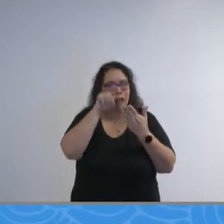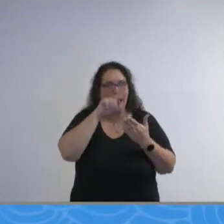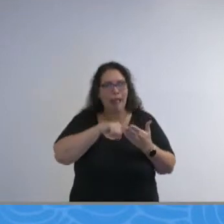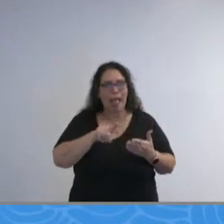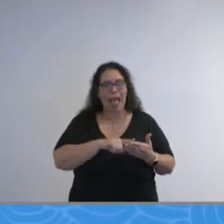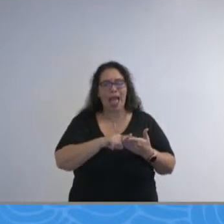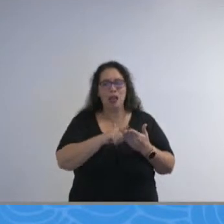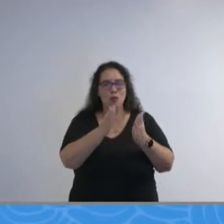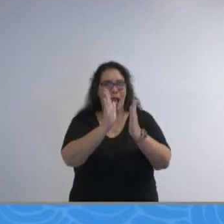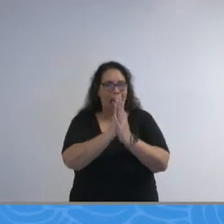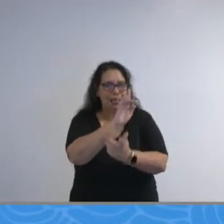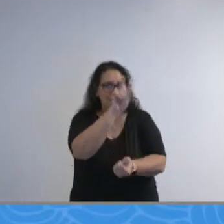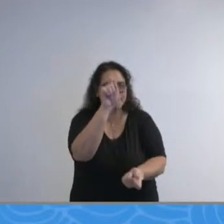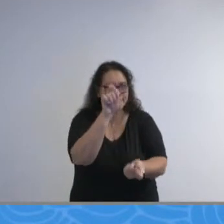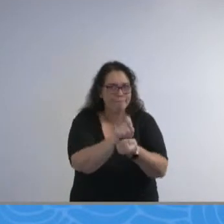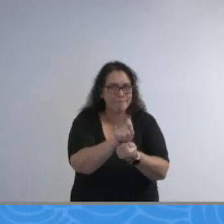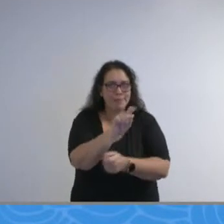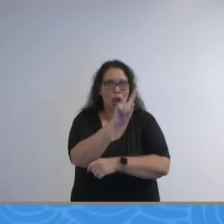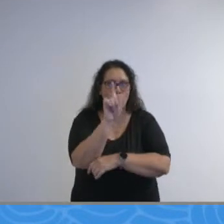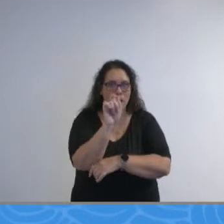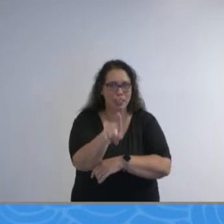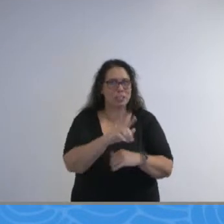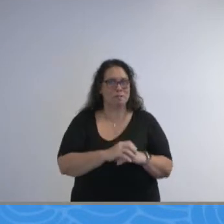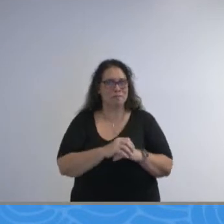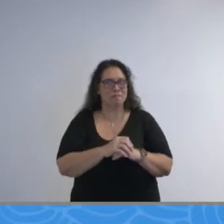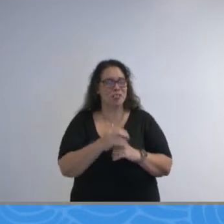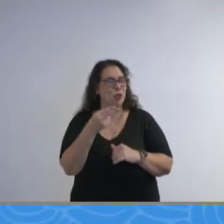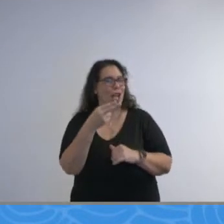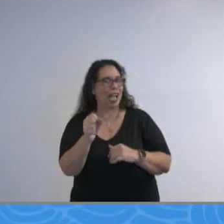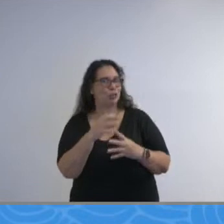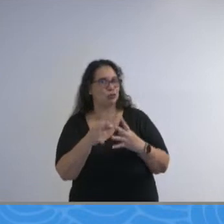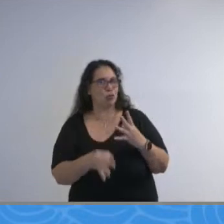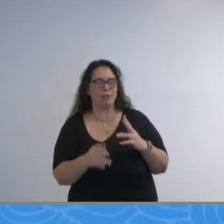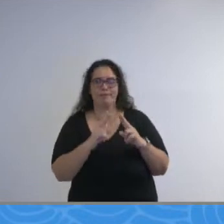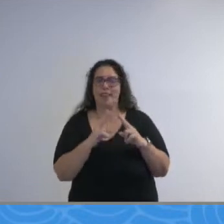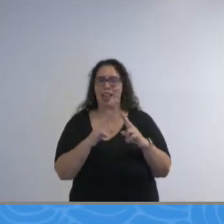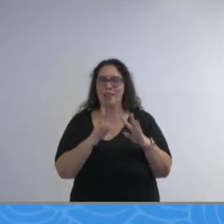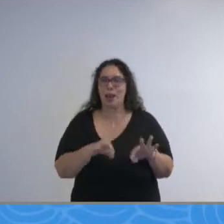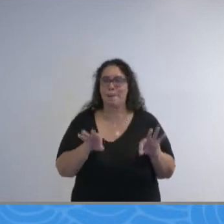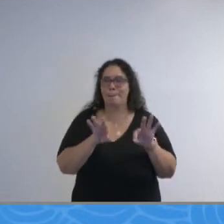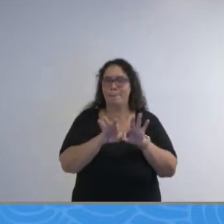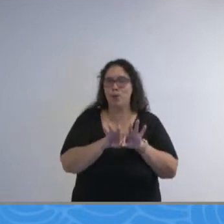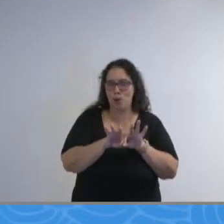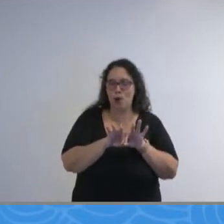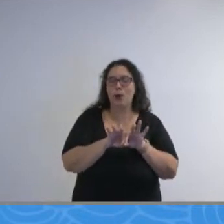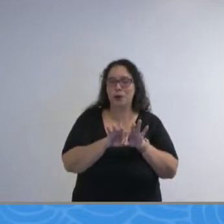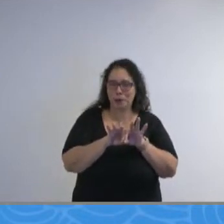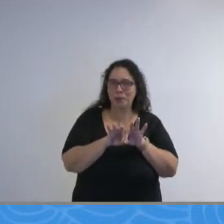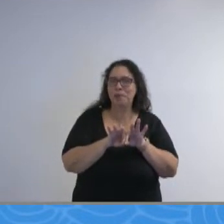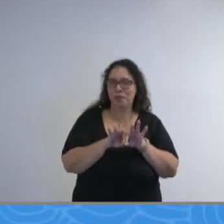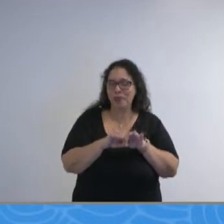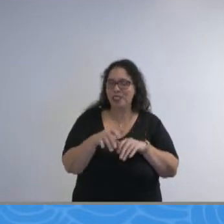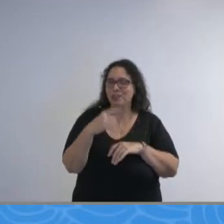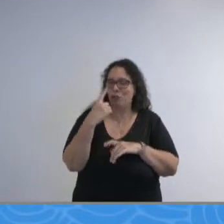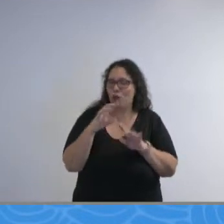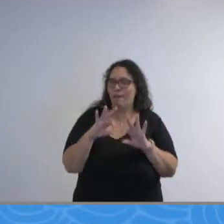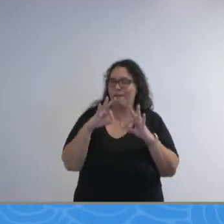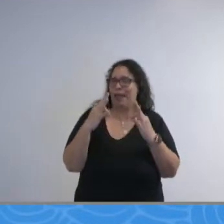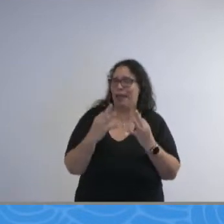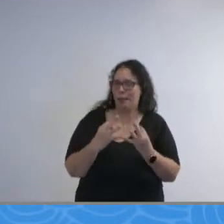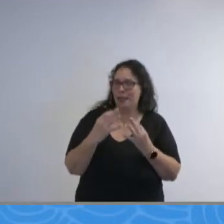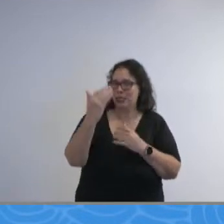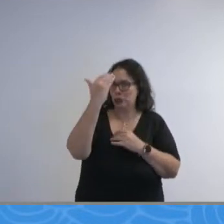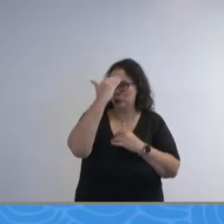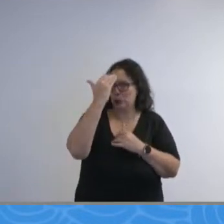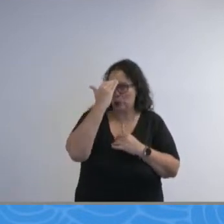ask specific questions. So high school choice is really important, and it's really important for families and for all families to